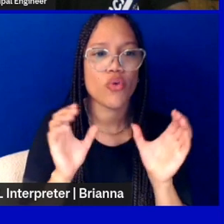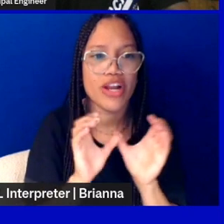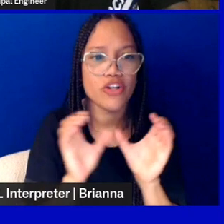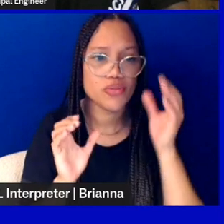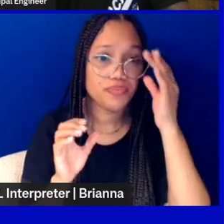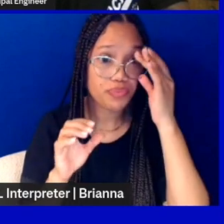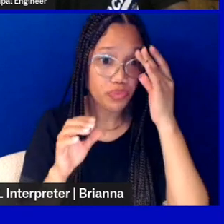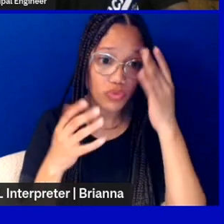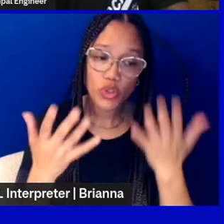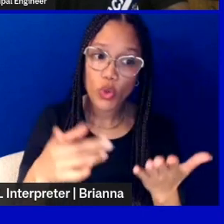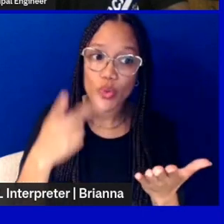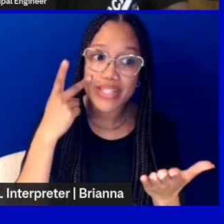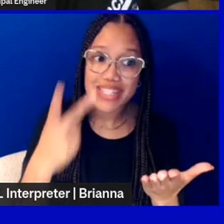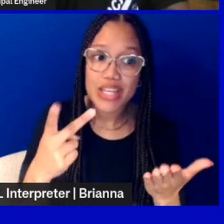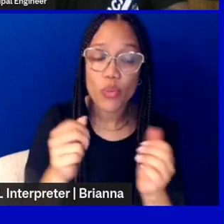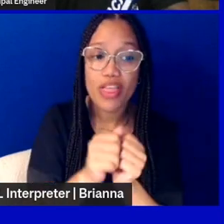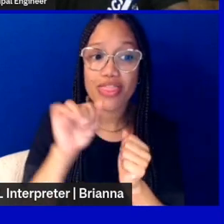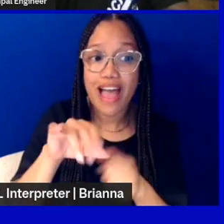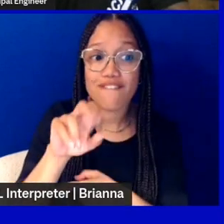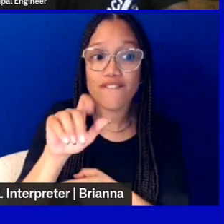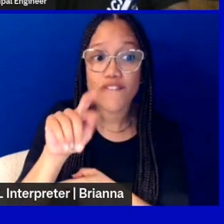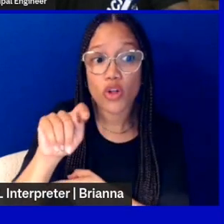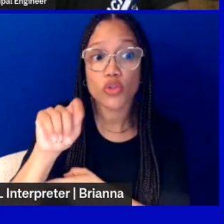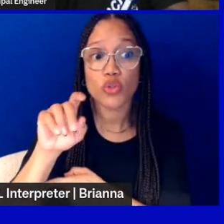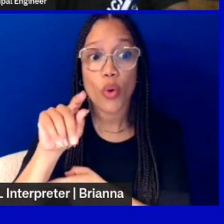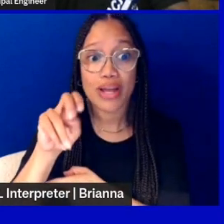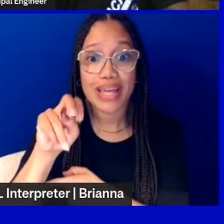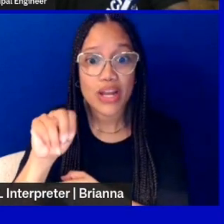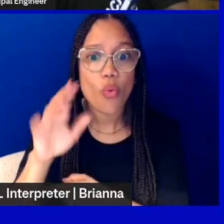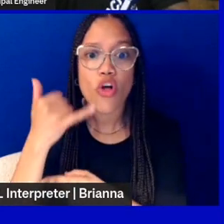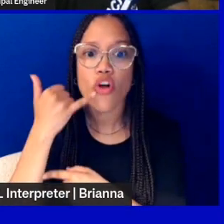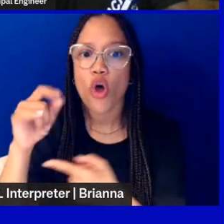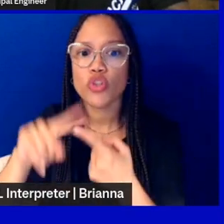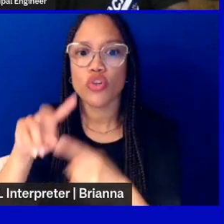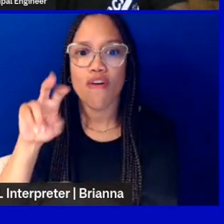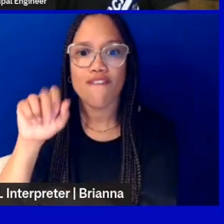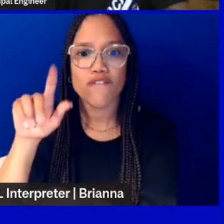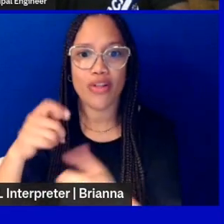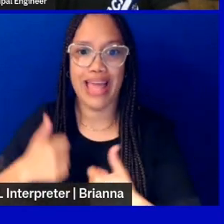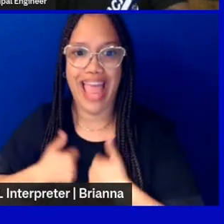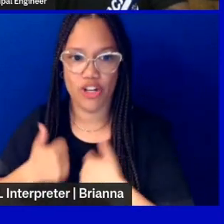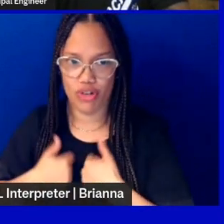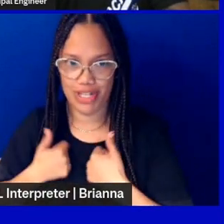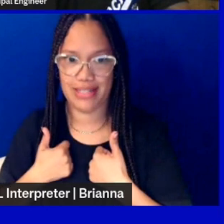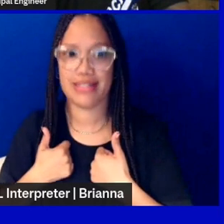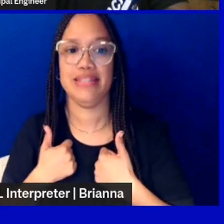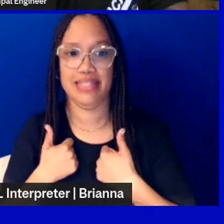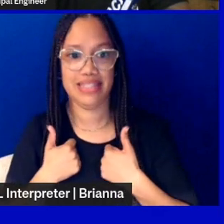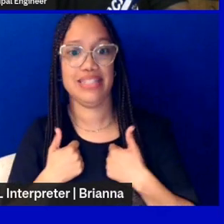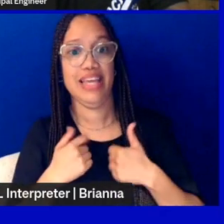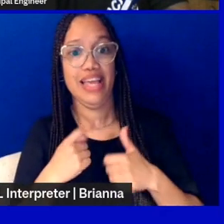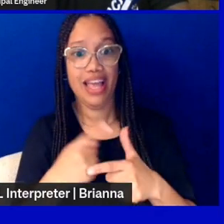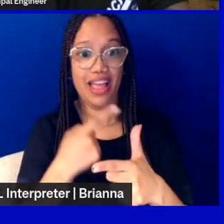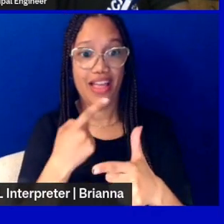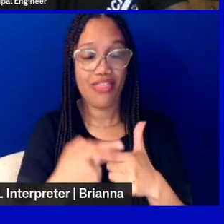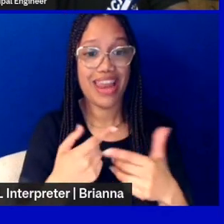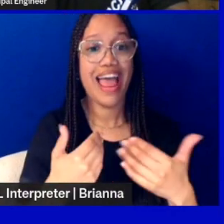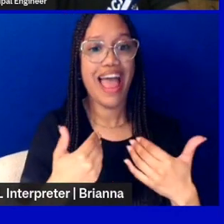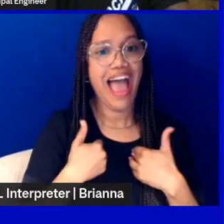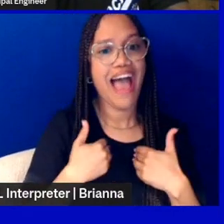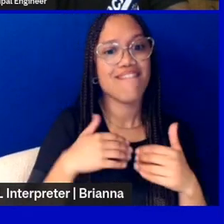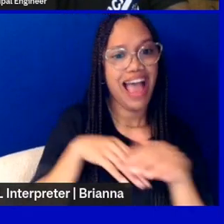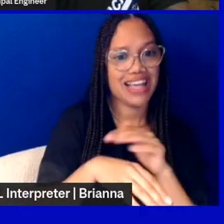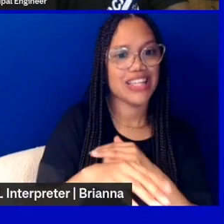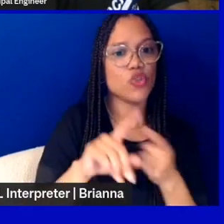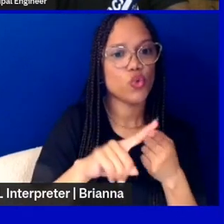see here, with that Vault token, it has made a call to the Vault address to the service engine. And in return, it has got an access key and the secret access